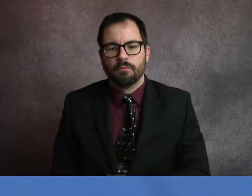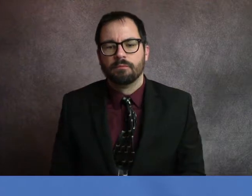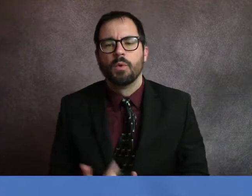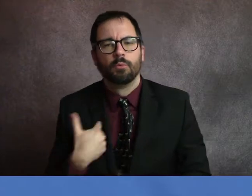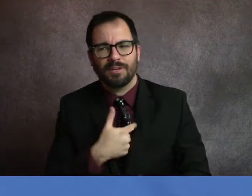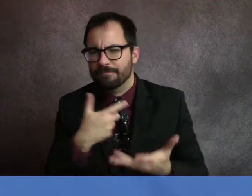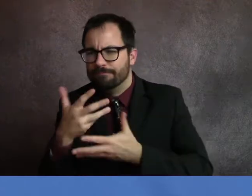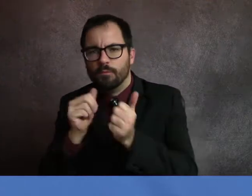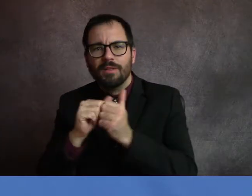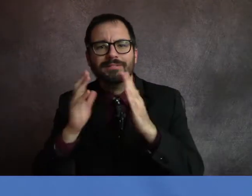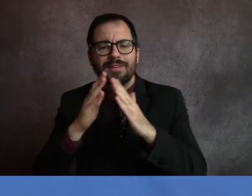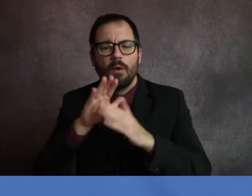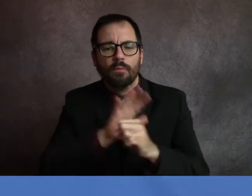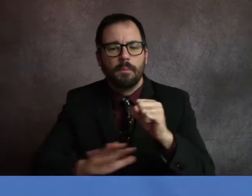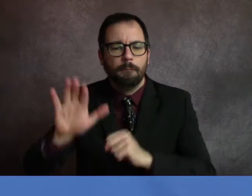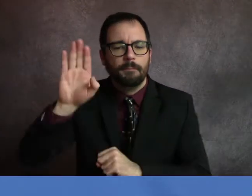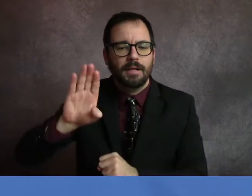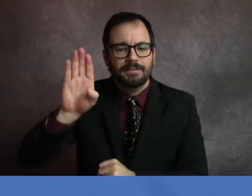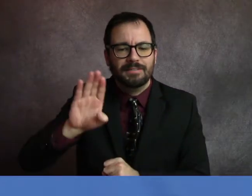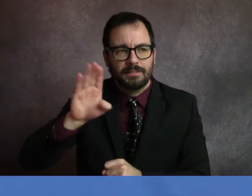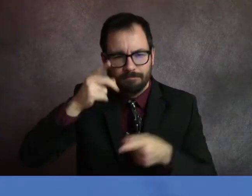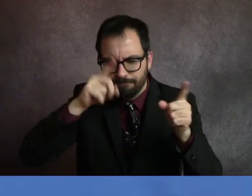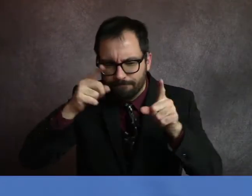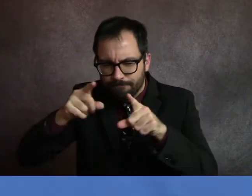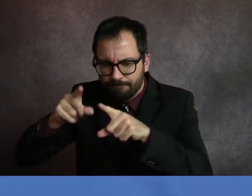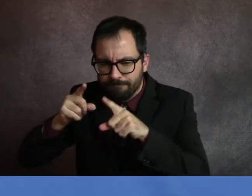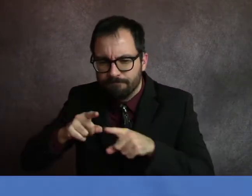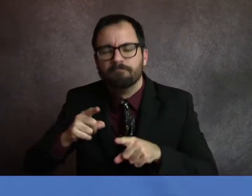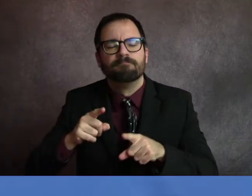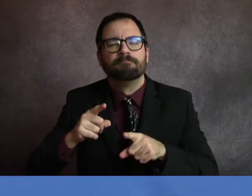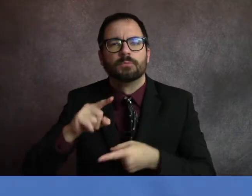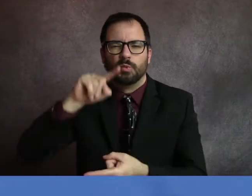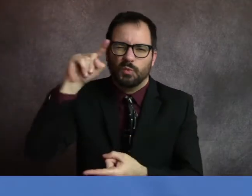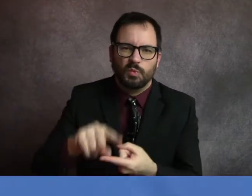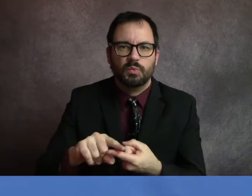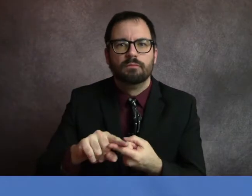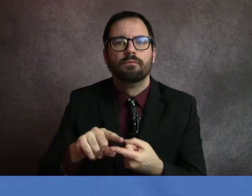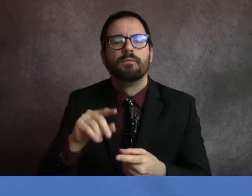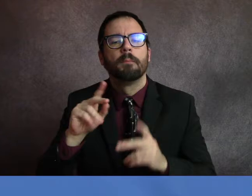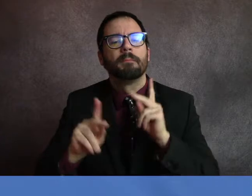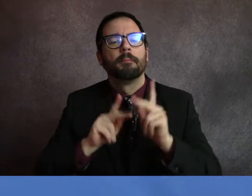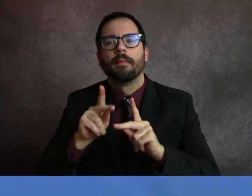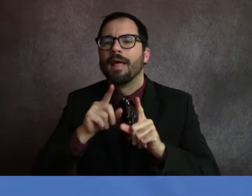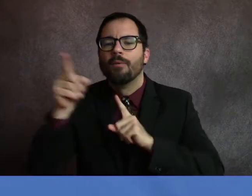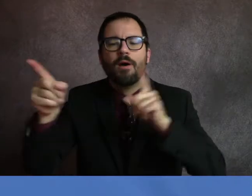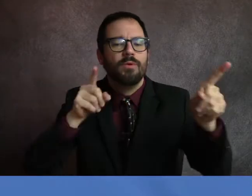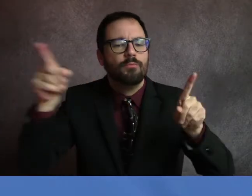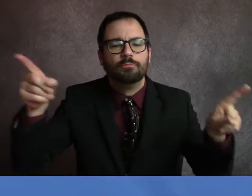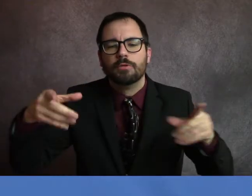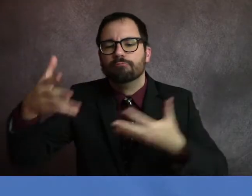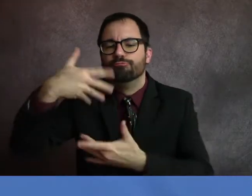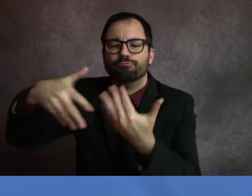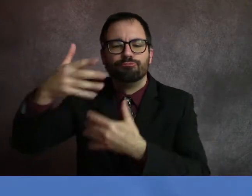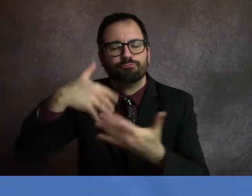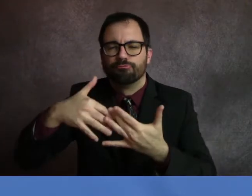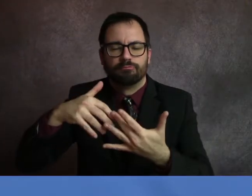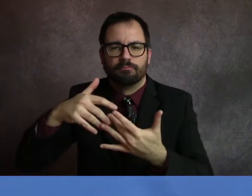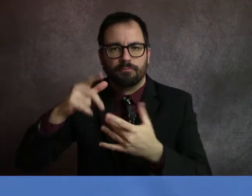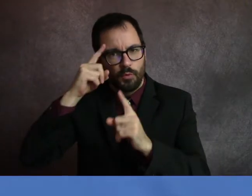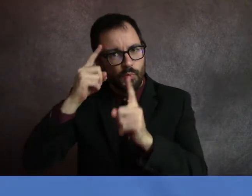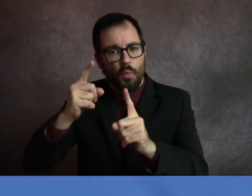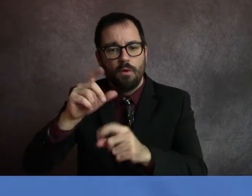reduce in-person activity in our city. We're working to slow the spread of the virus in our city and prevent our hospitals from getting